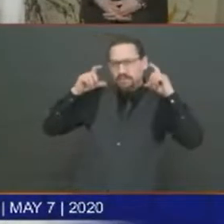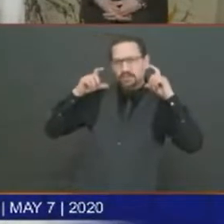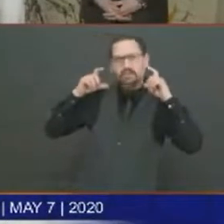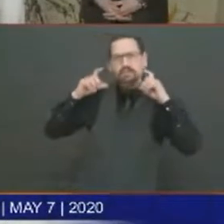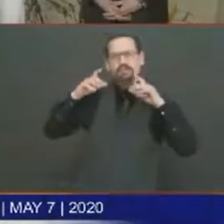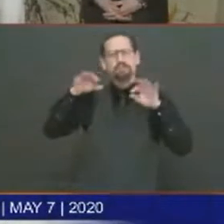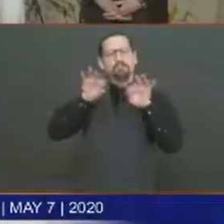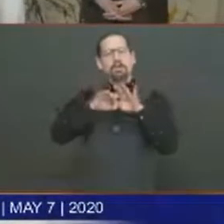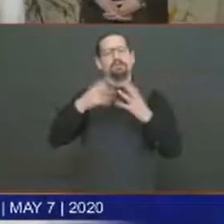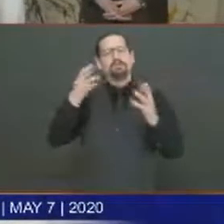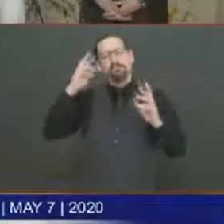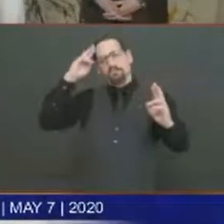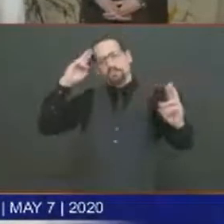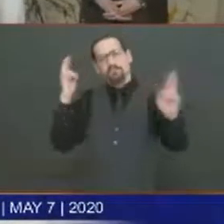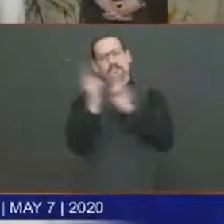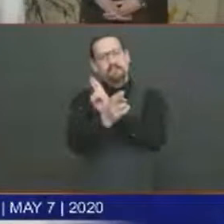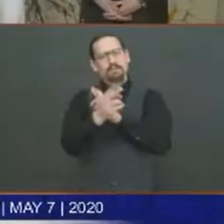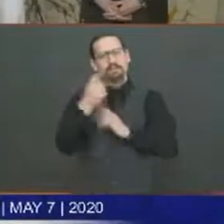where we wanted to be.